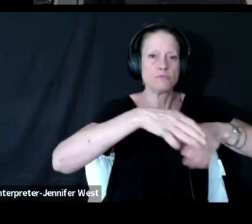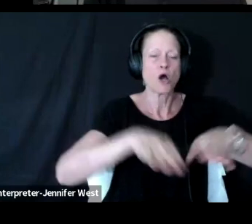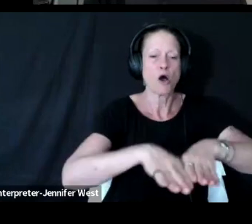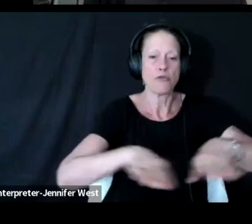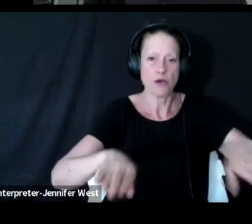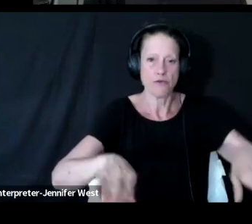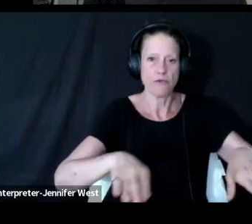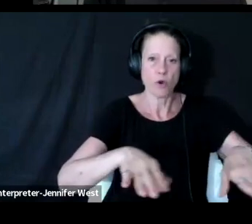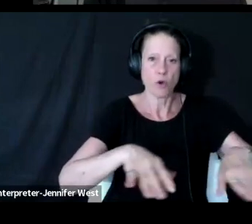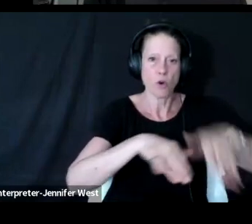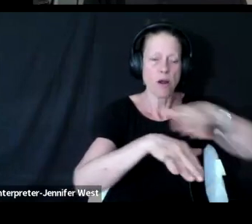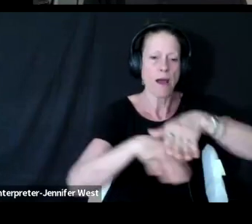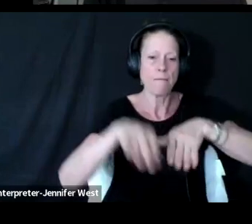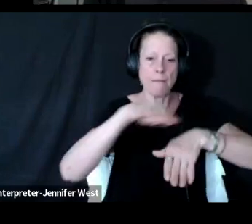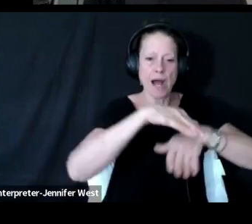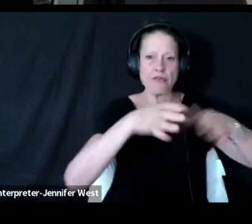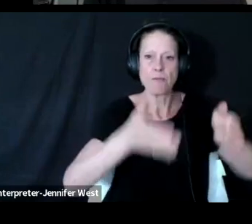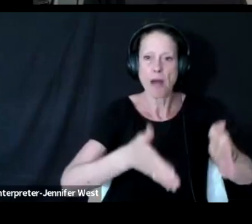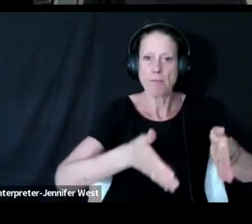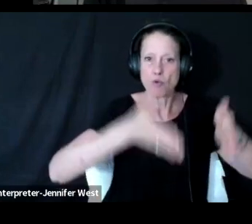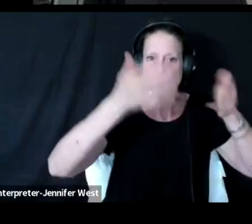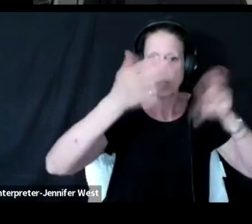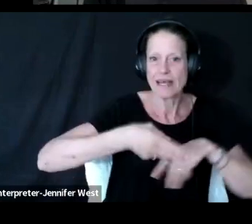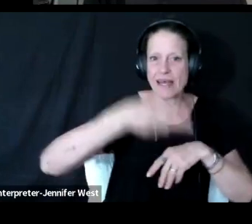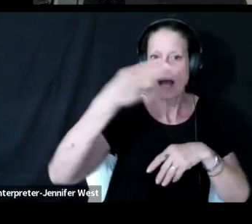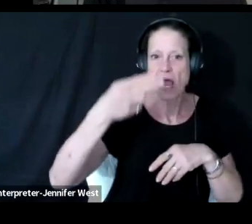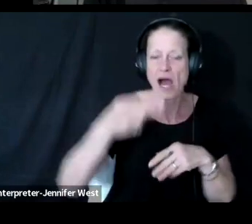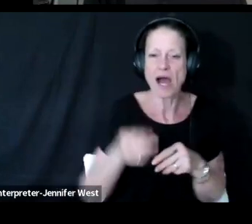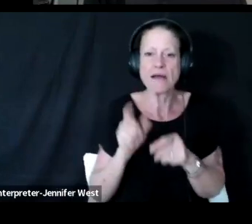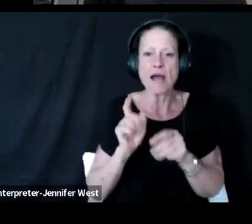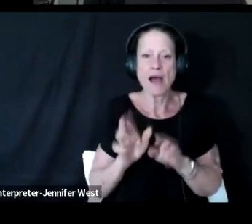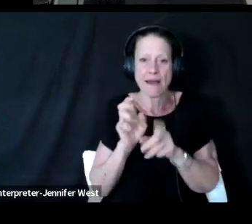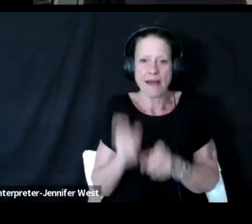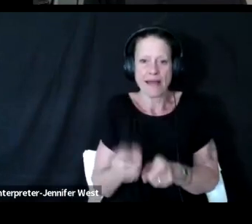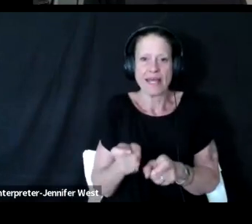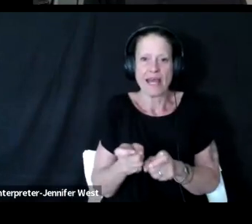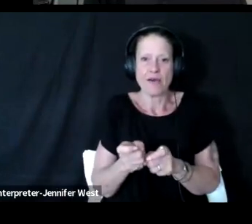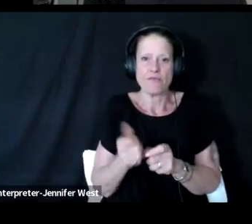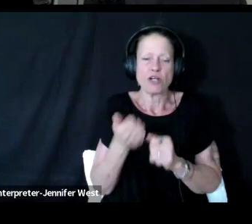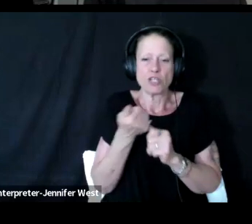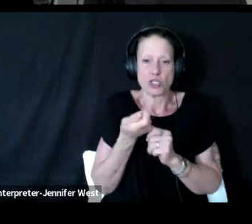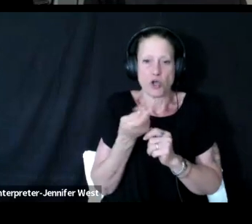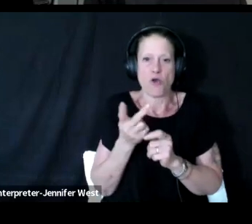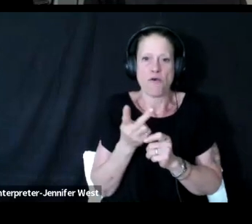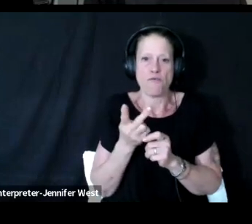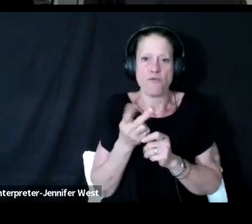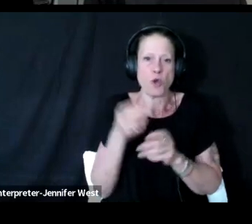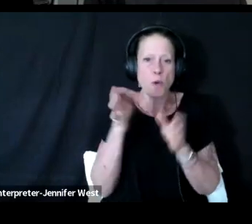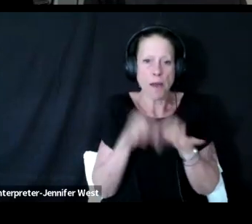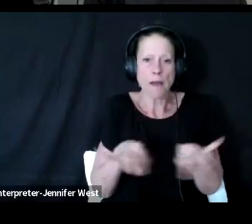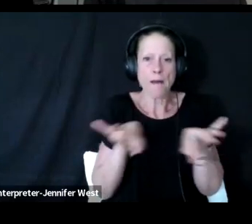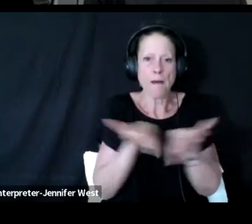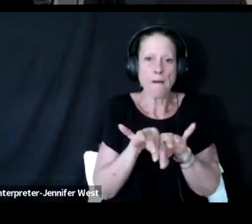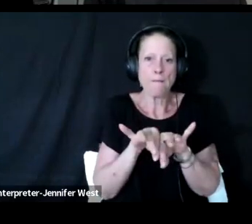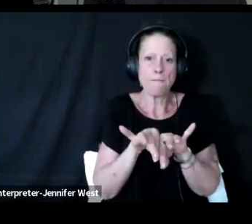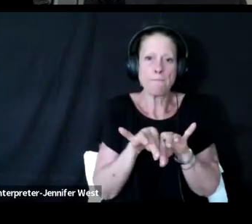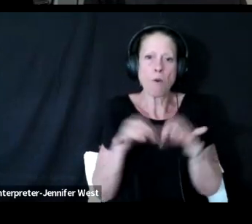just pile them up really high and I leave her just the main pillows. So I leave her